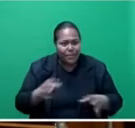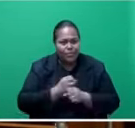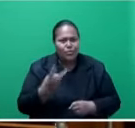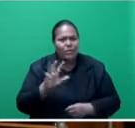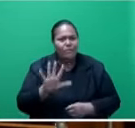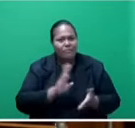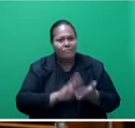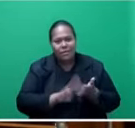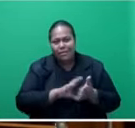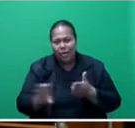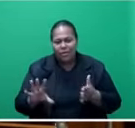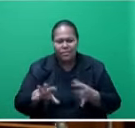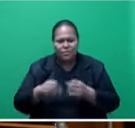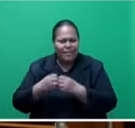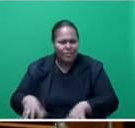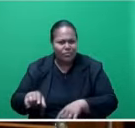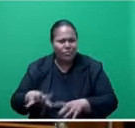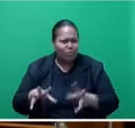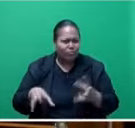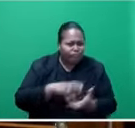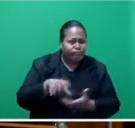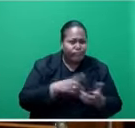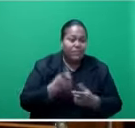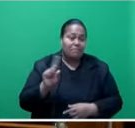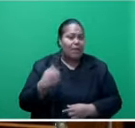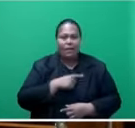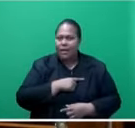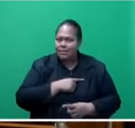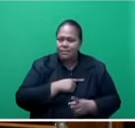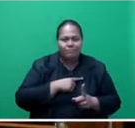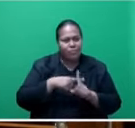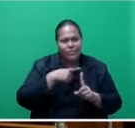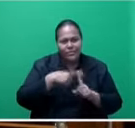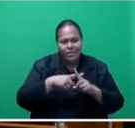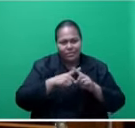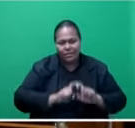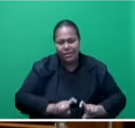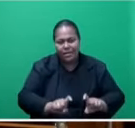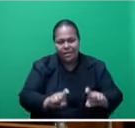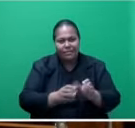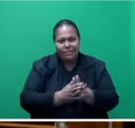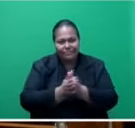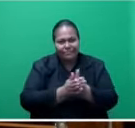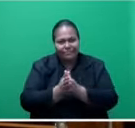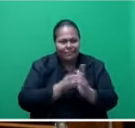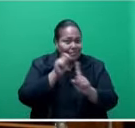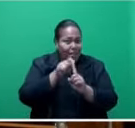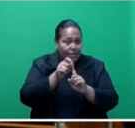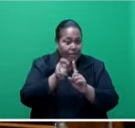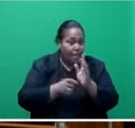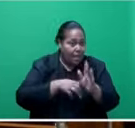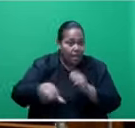in all, despite our hard times, Mr. Speaker, so we remain positive and forward-looking. With the right support in targeted areas, we continue to create